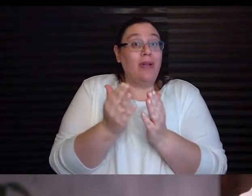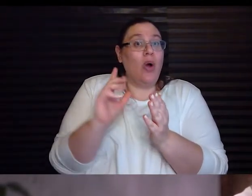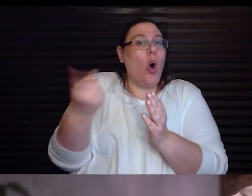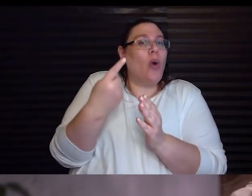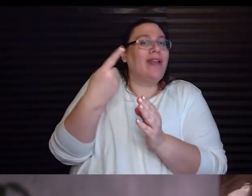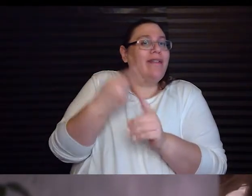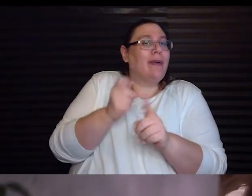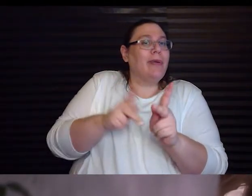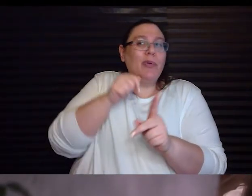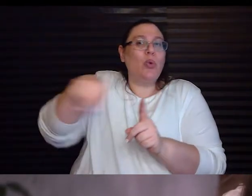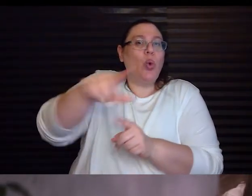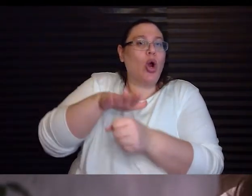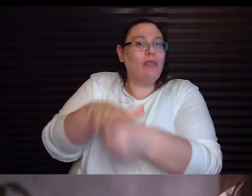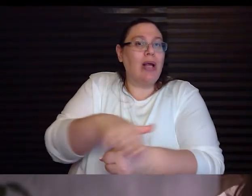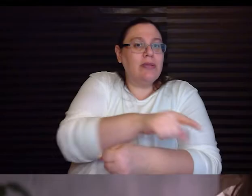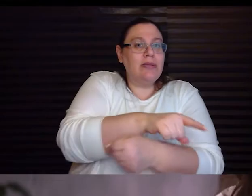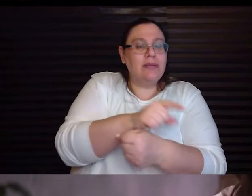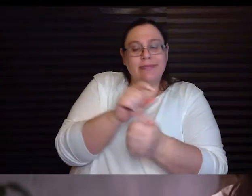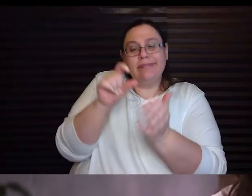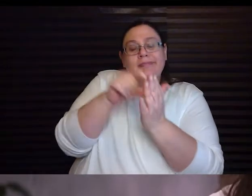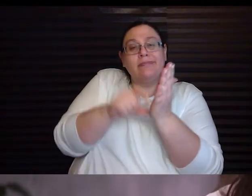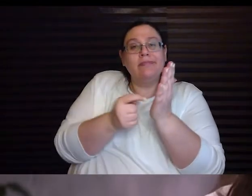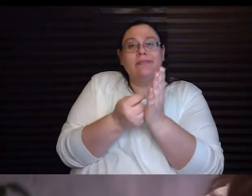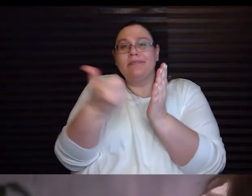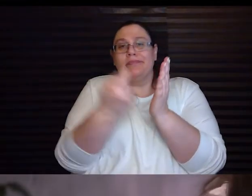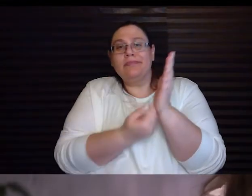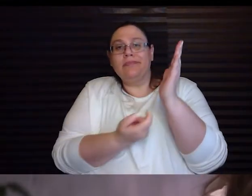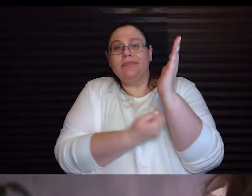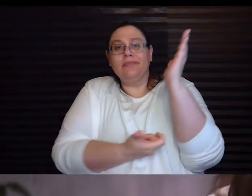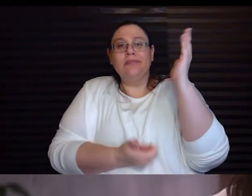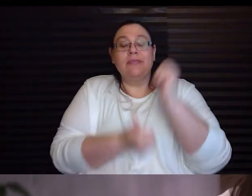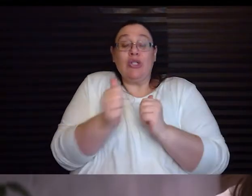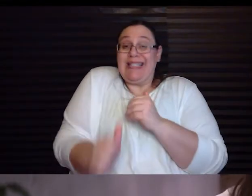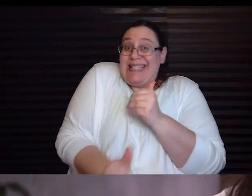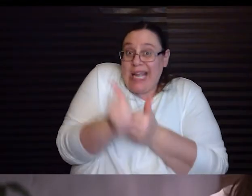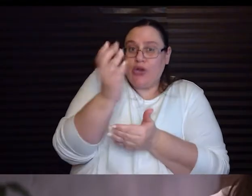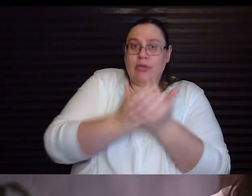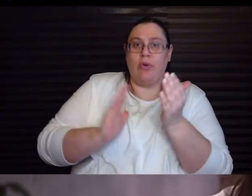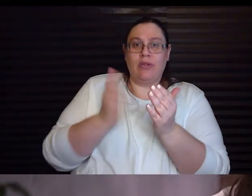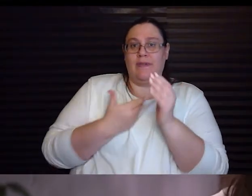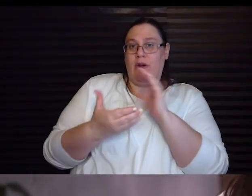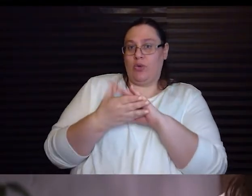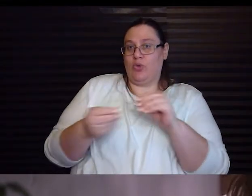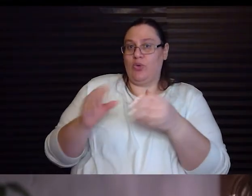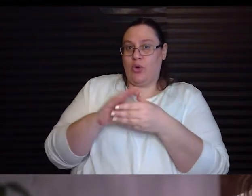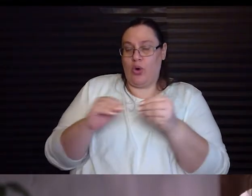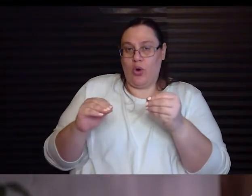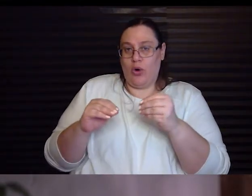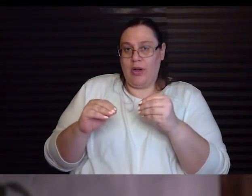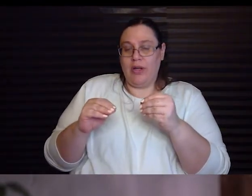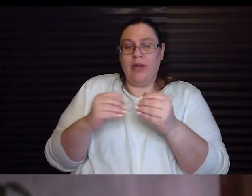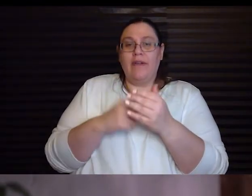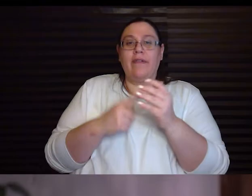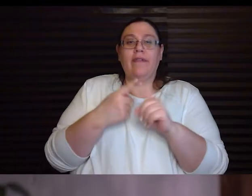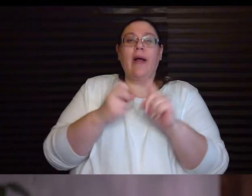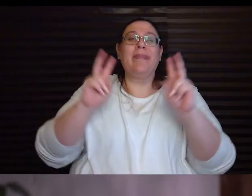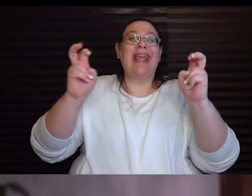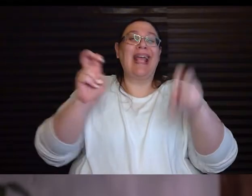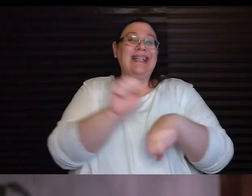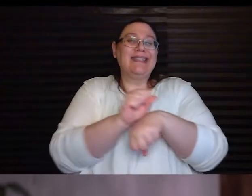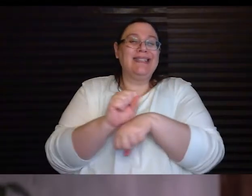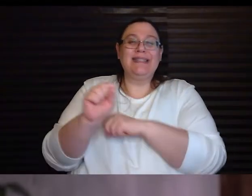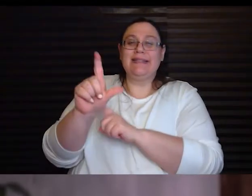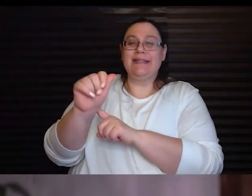the hands of the oppressed. They excised the most dangerous parts of our story from what was called the